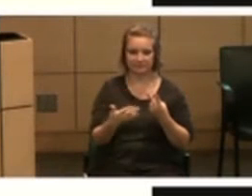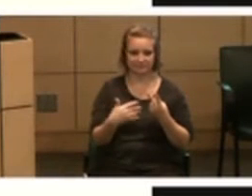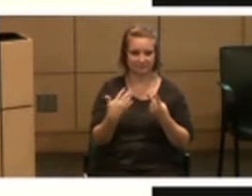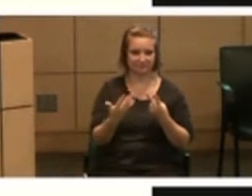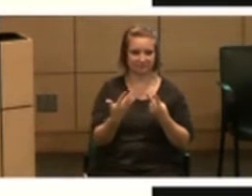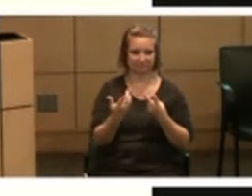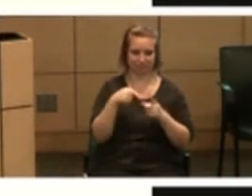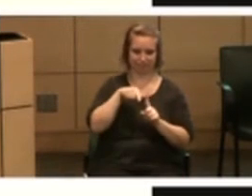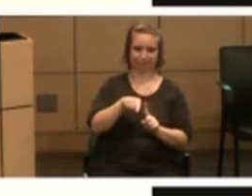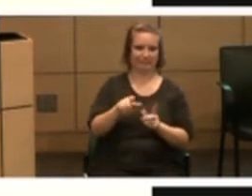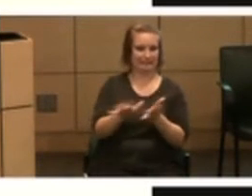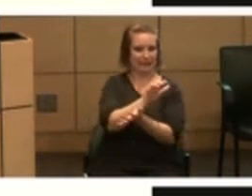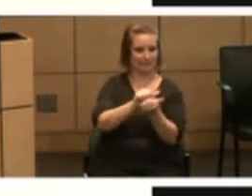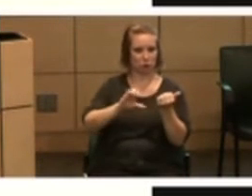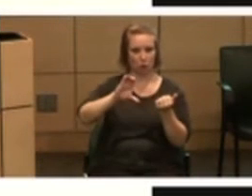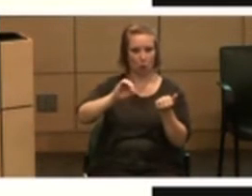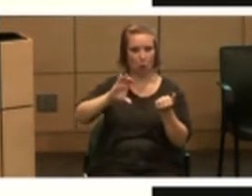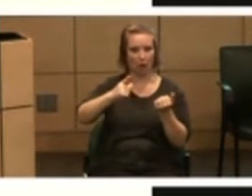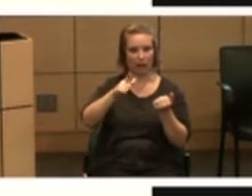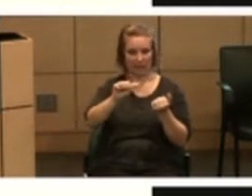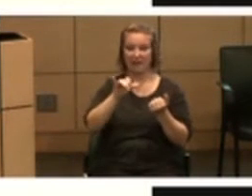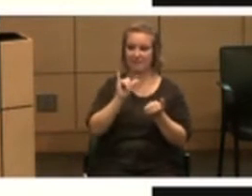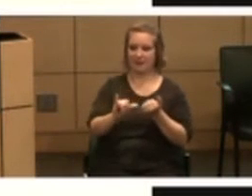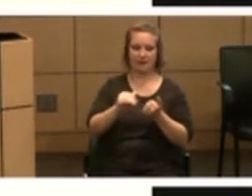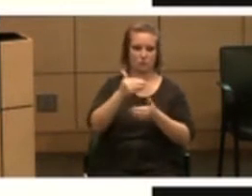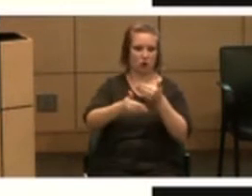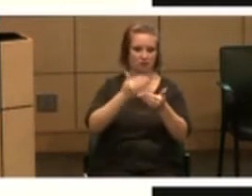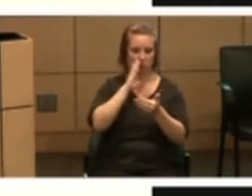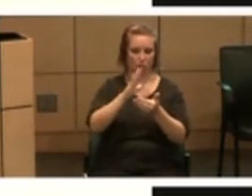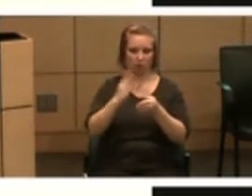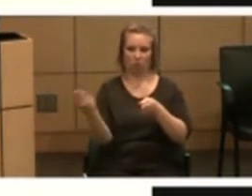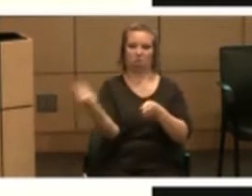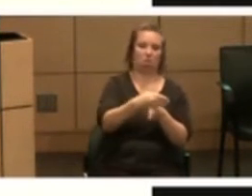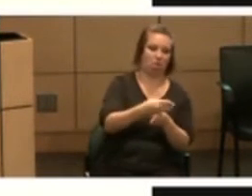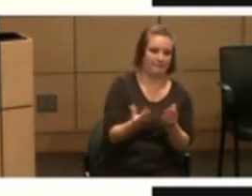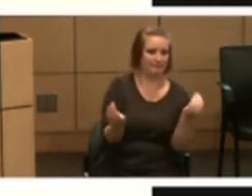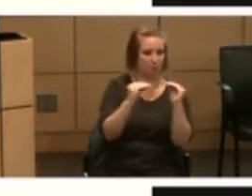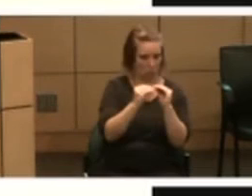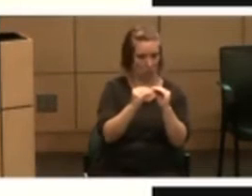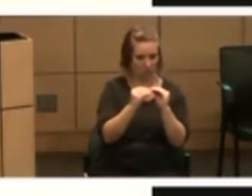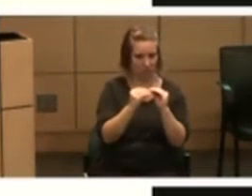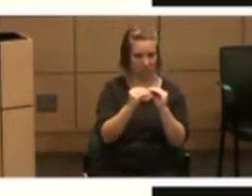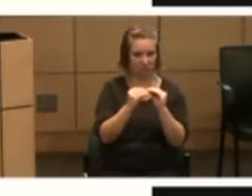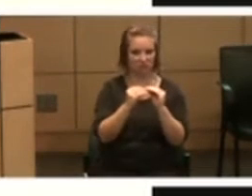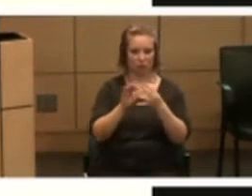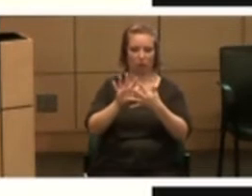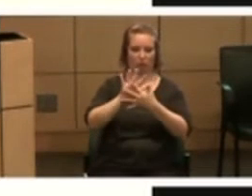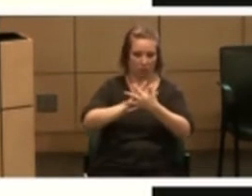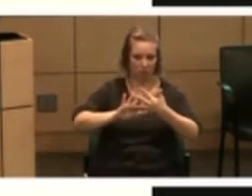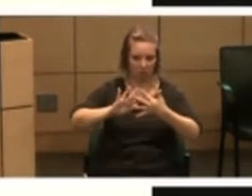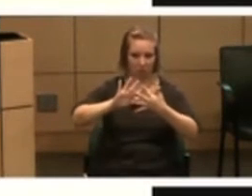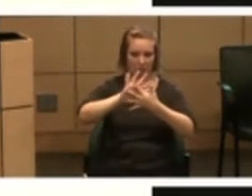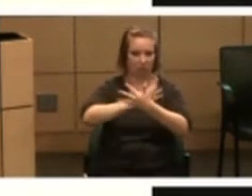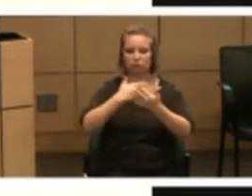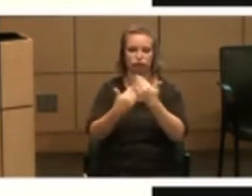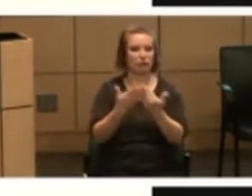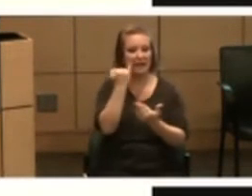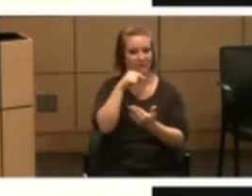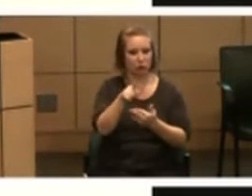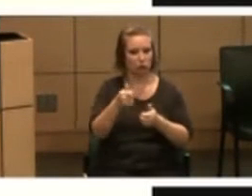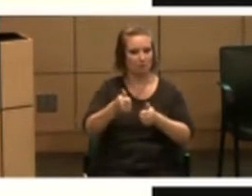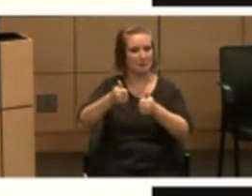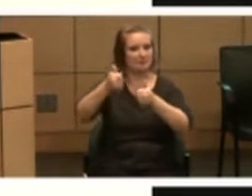damage to the cochlea, that this process gets interfered with even to a greater extent. So you get this distortion even when you amplify